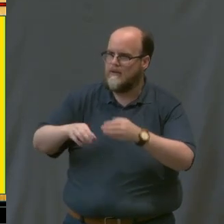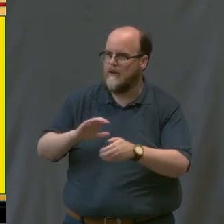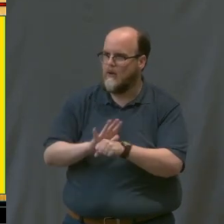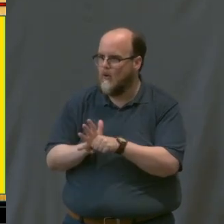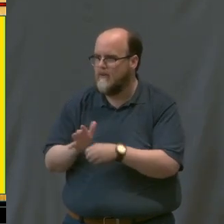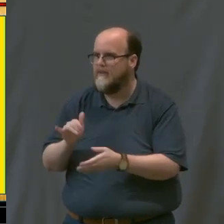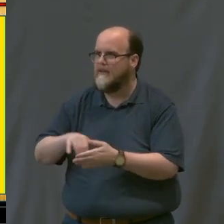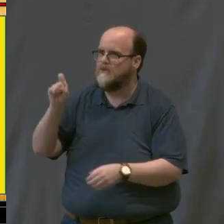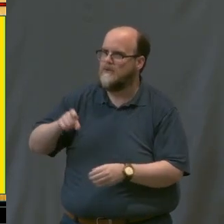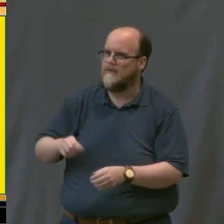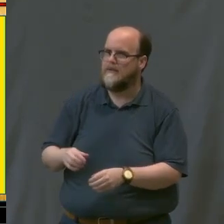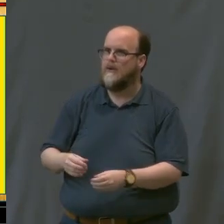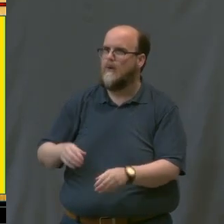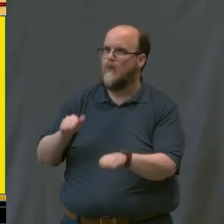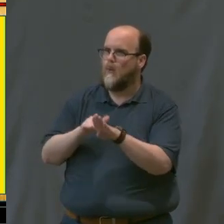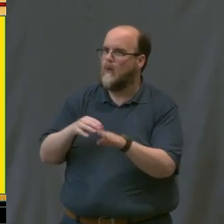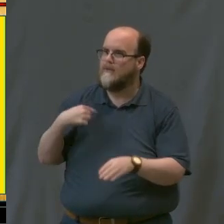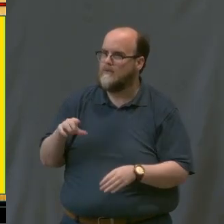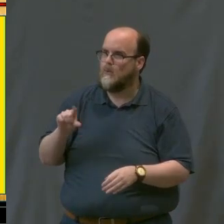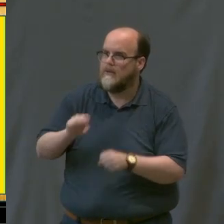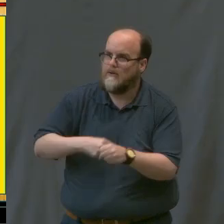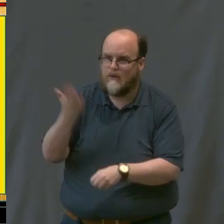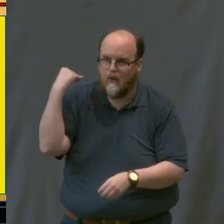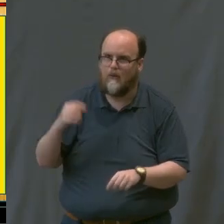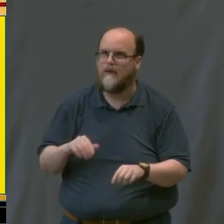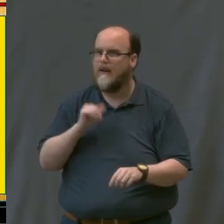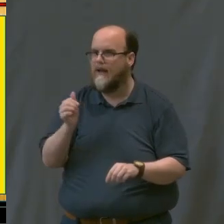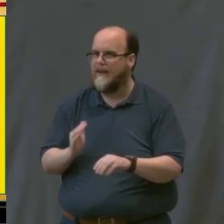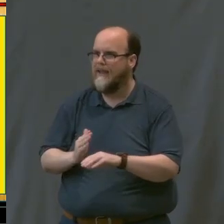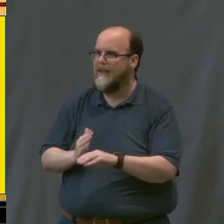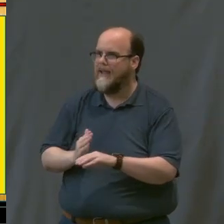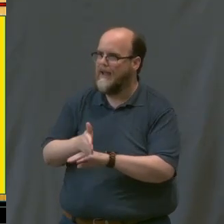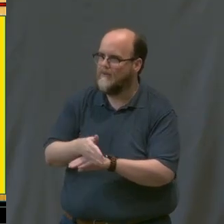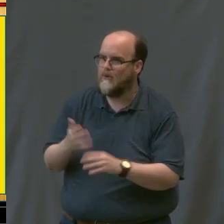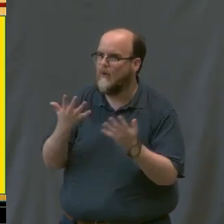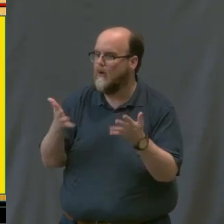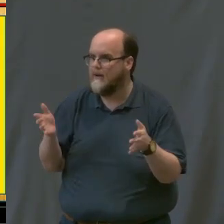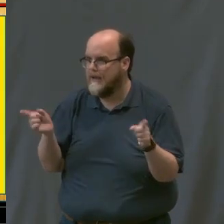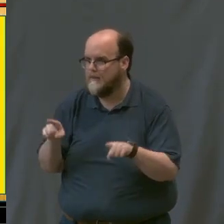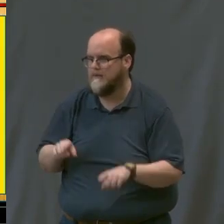told us 20 years ago that it was going to happen, not after the fact.